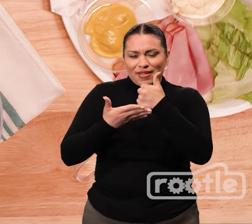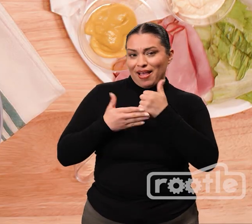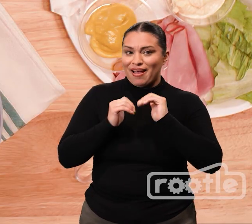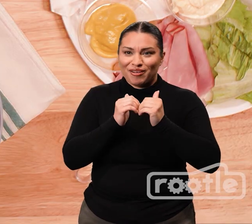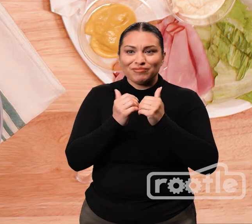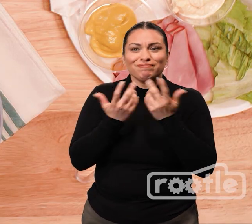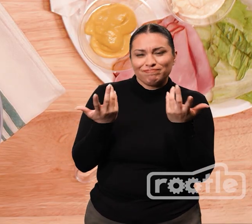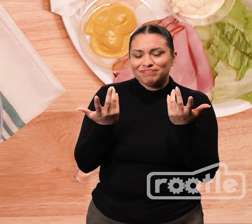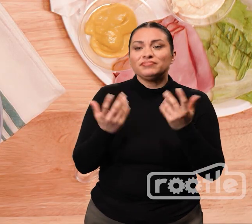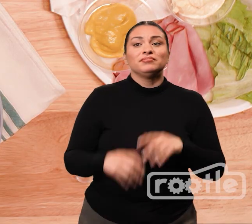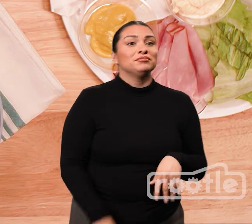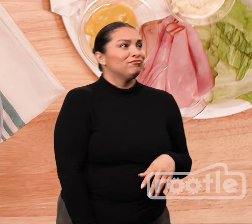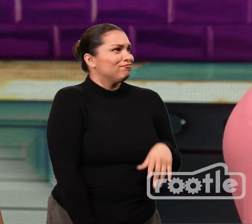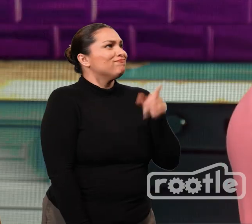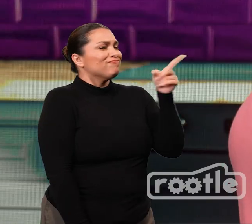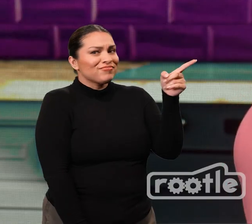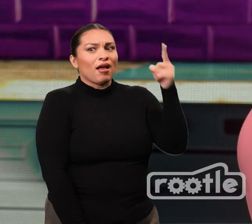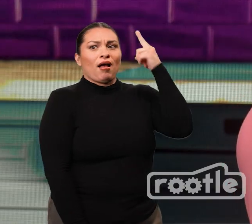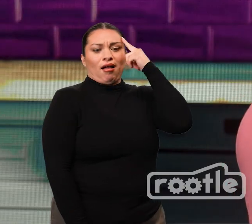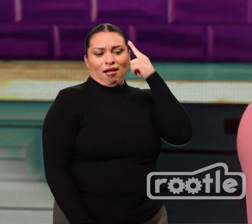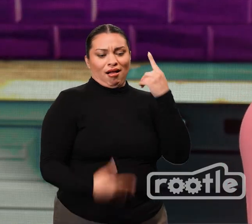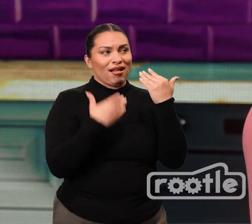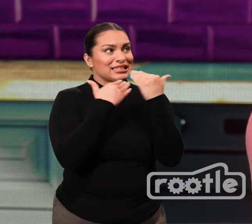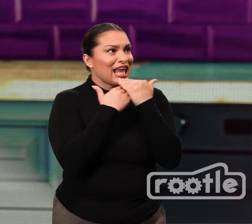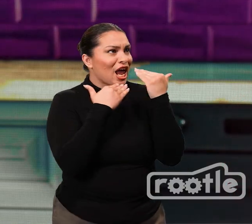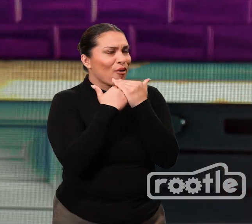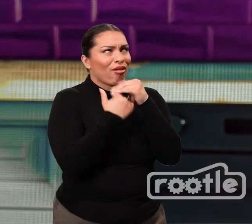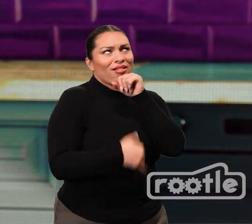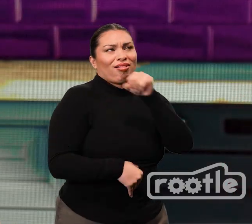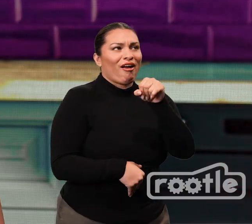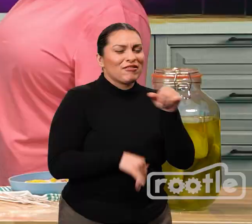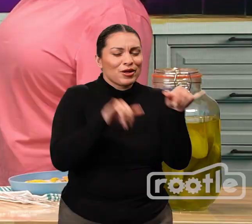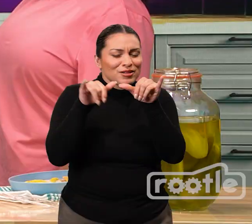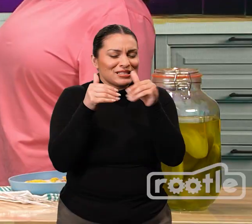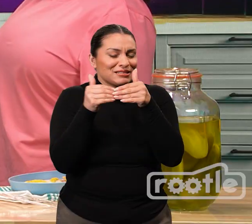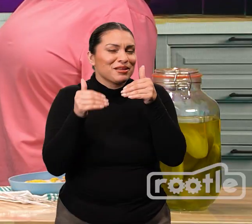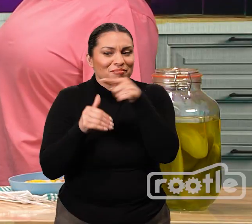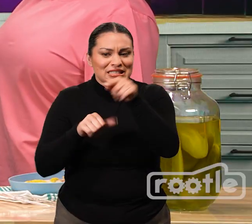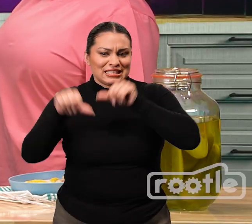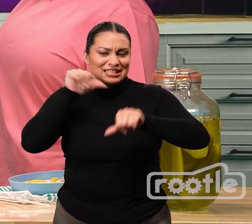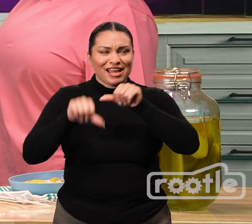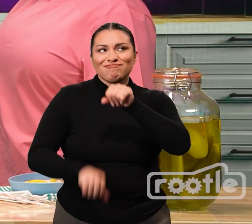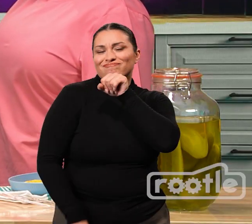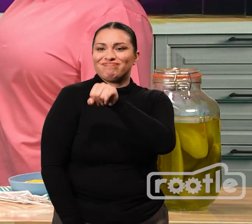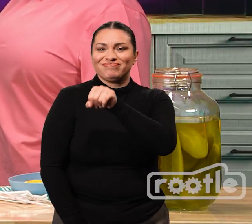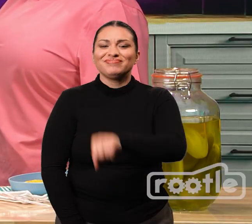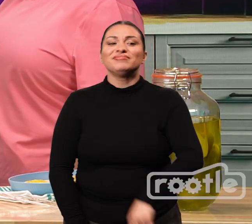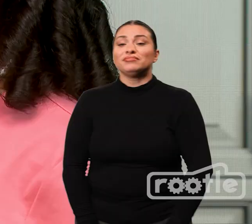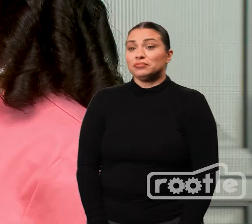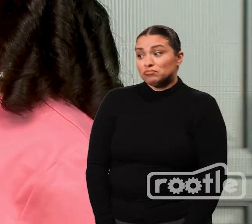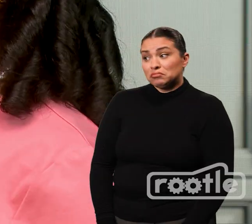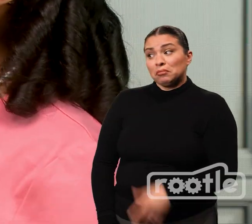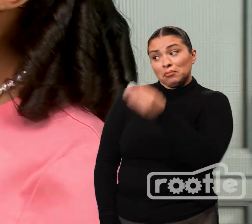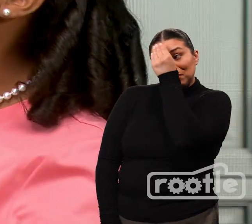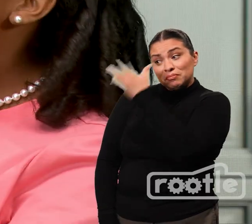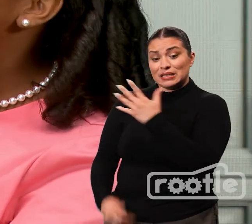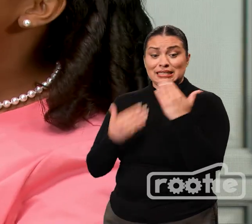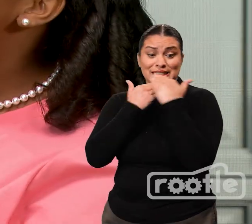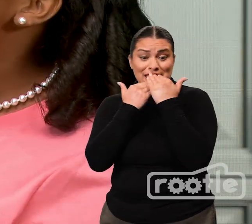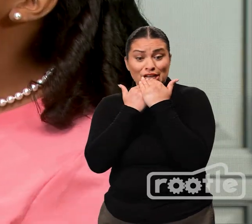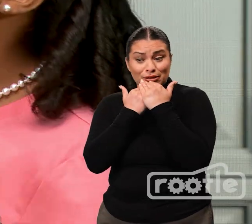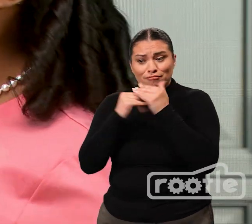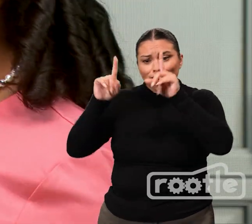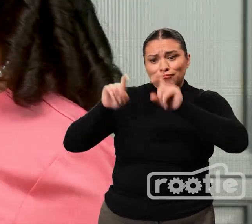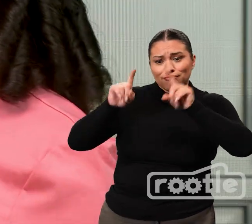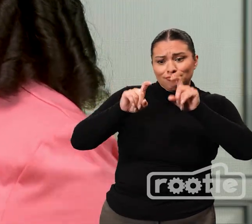help us decide. Great idea, Ava. I love sandwiches, almost as much as I love science experiments. Well, if you think